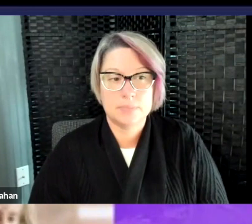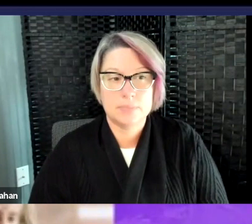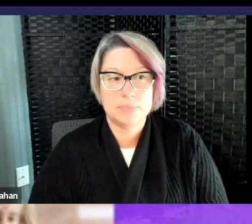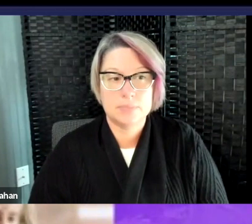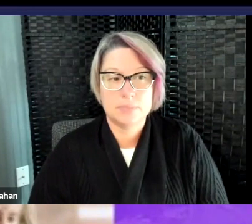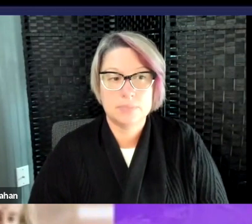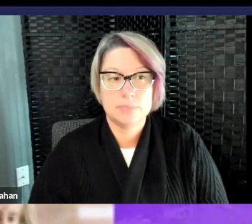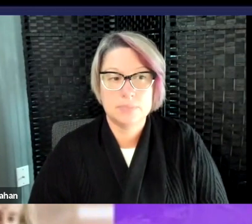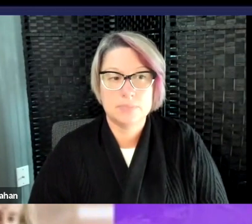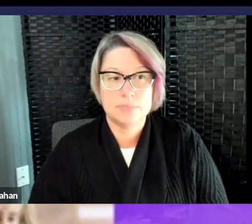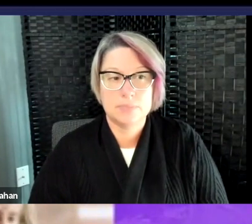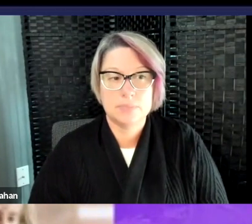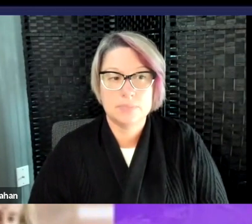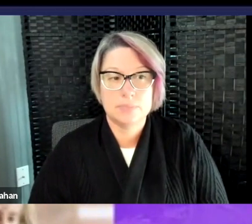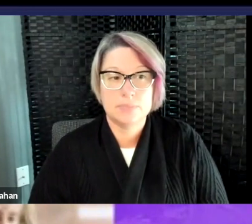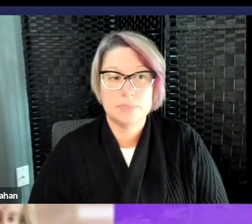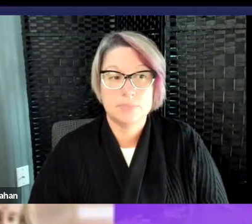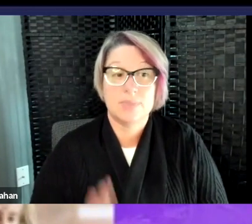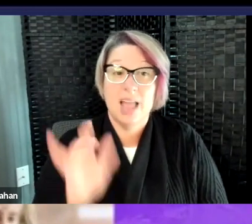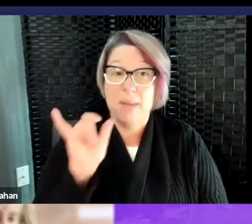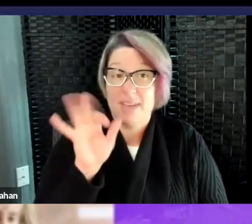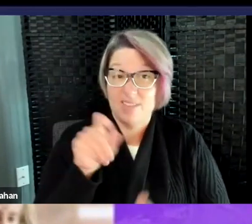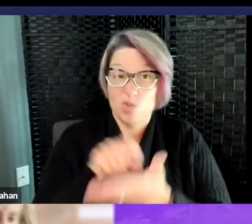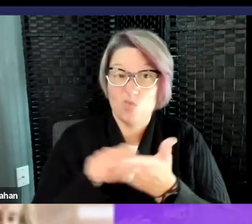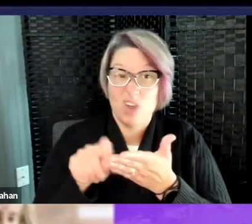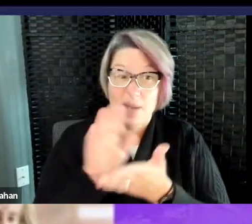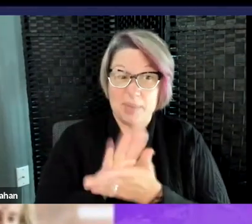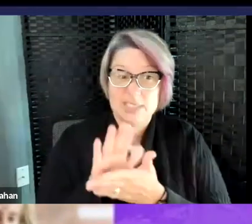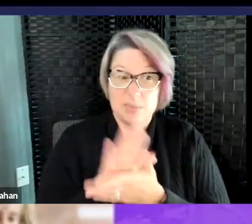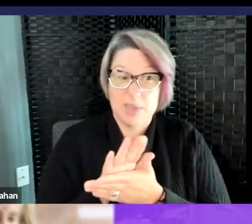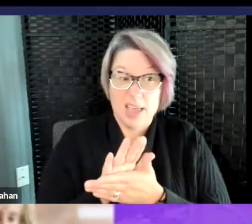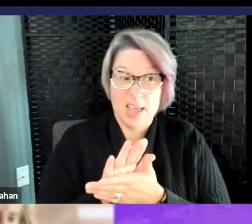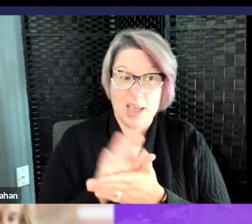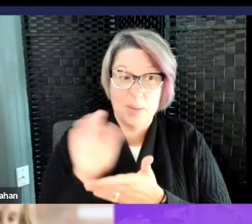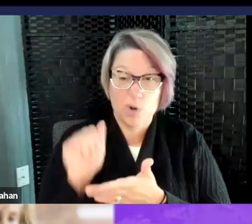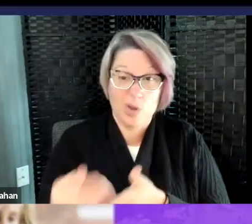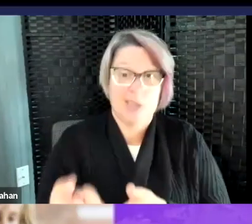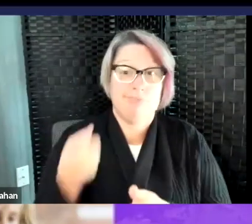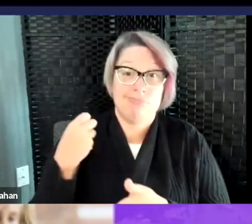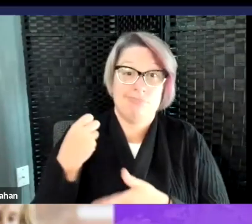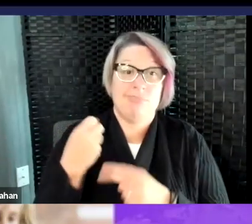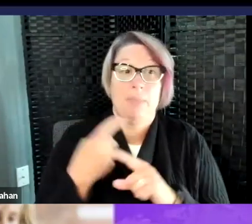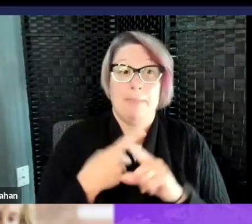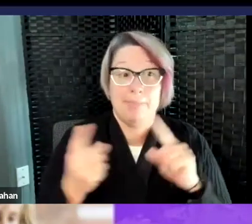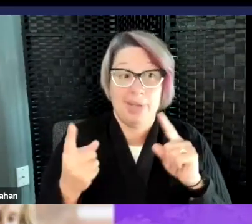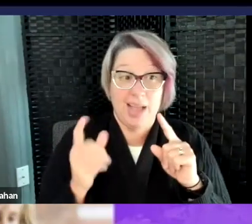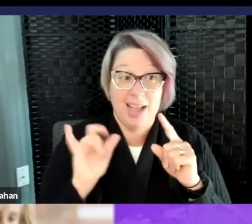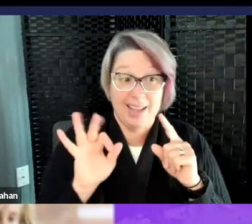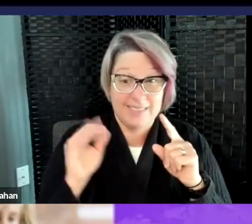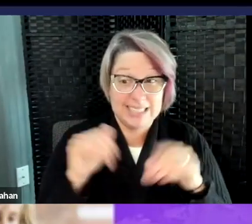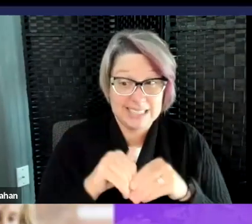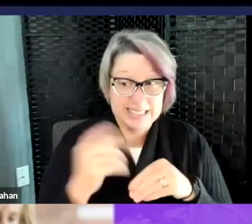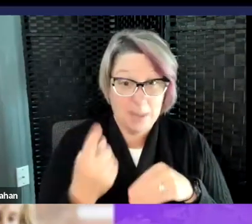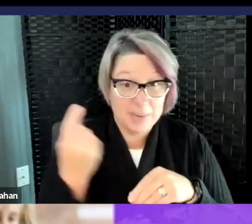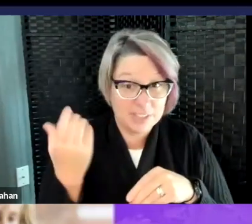I mean, if you write it on a piece of paper, you can take the paper back. But once it's in someone's phone,